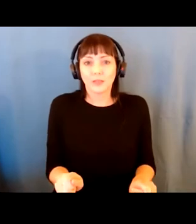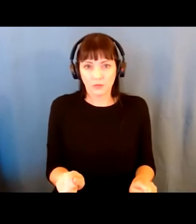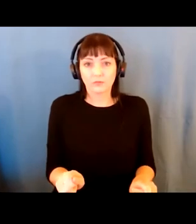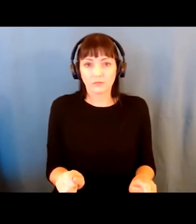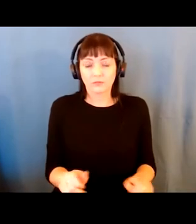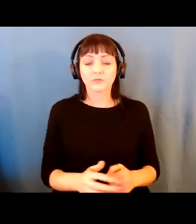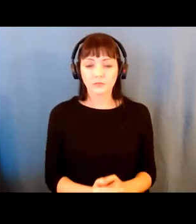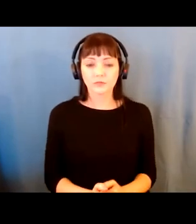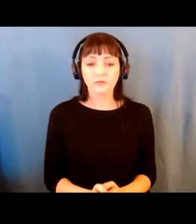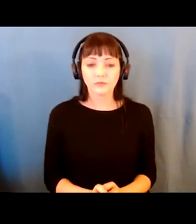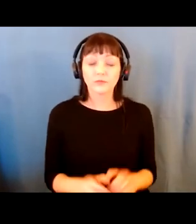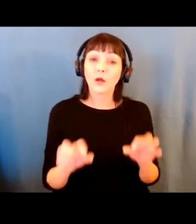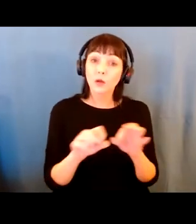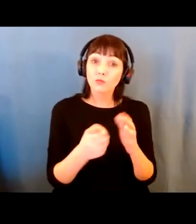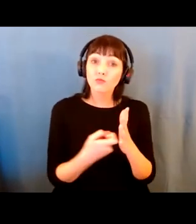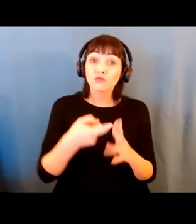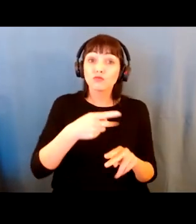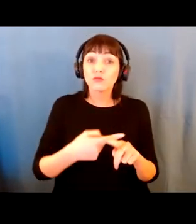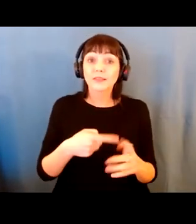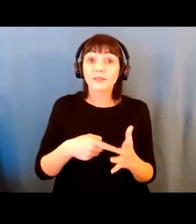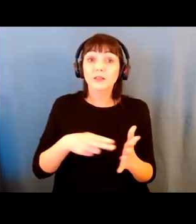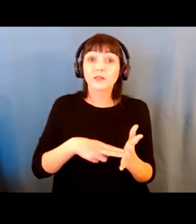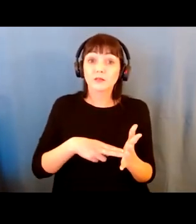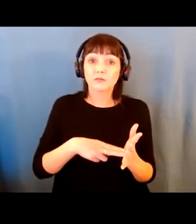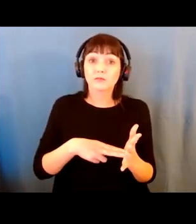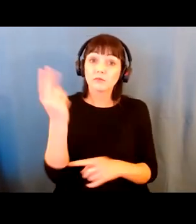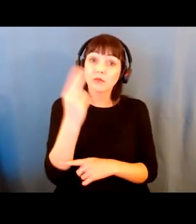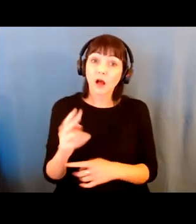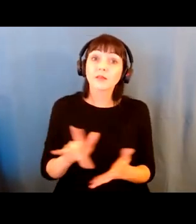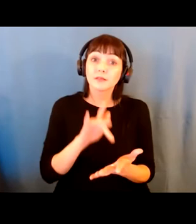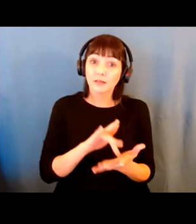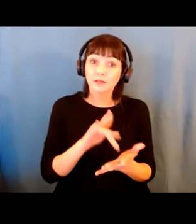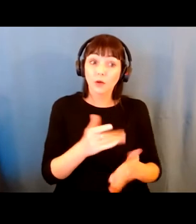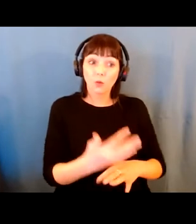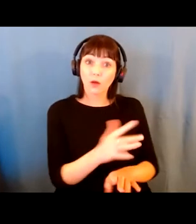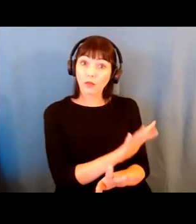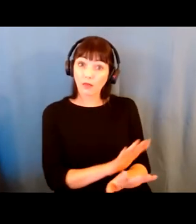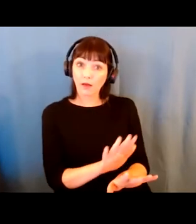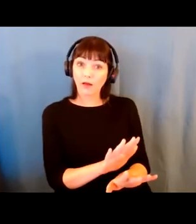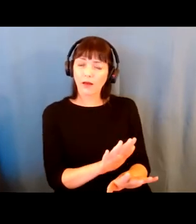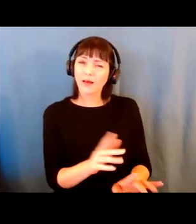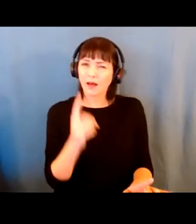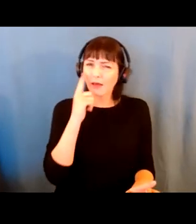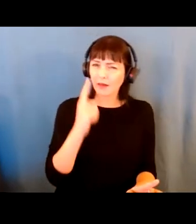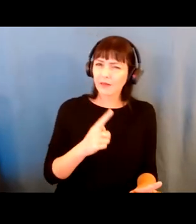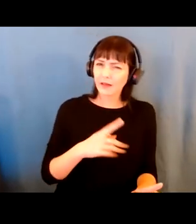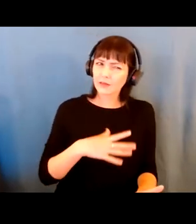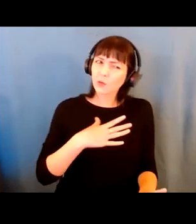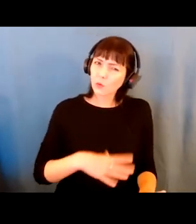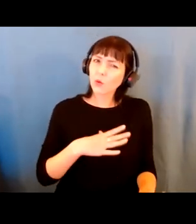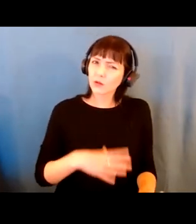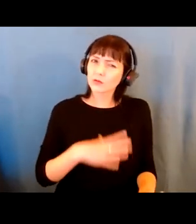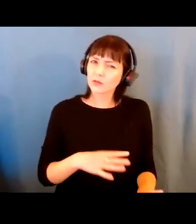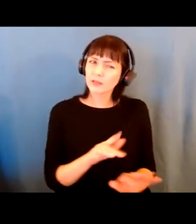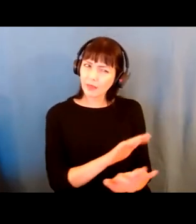it was, we've done stuff at the Brixton Art Centre. So I do think there's a desire. And I think one of